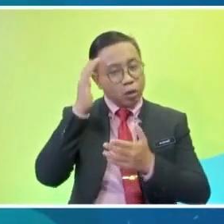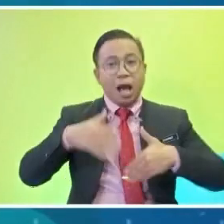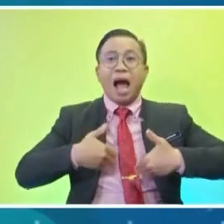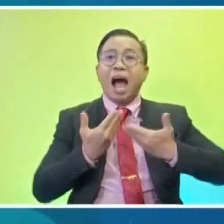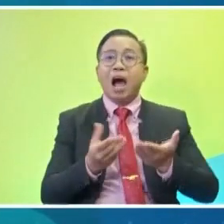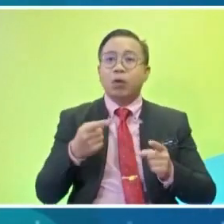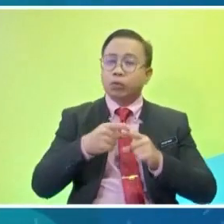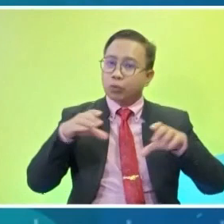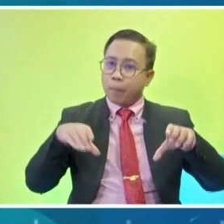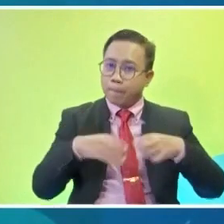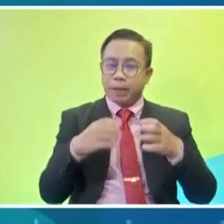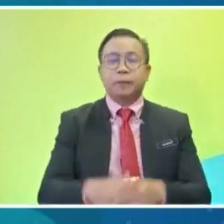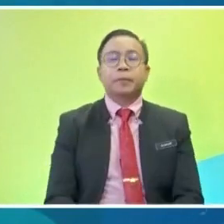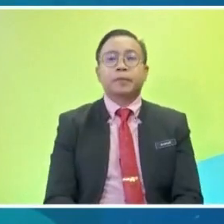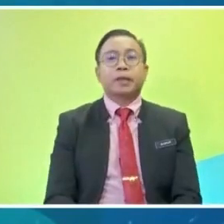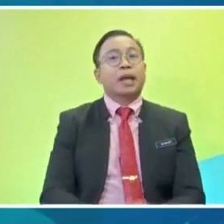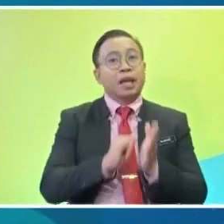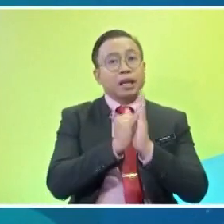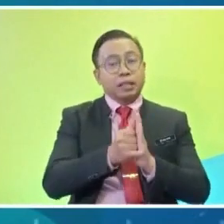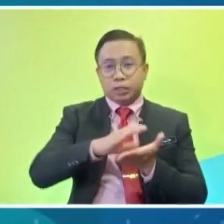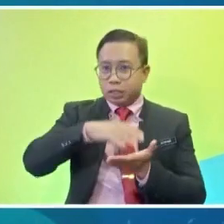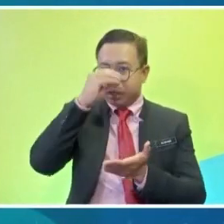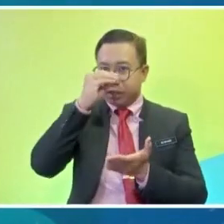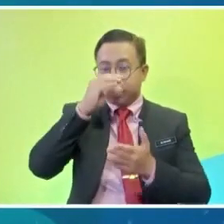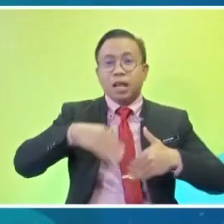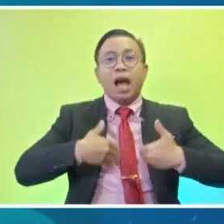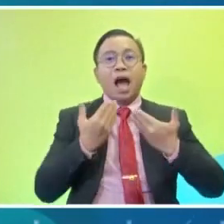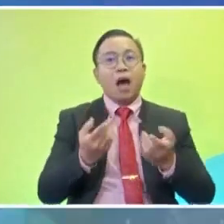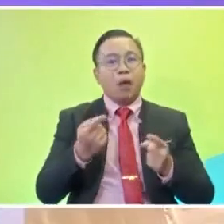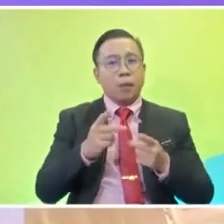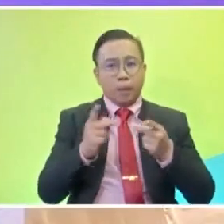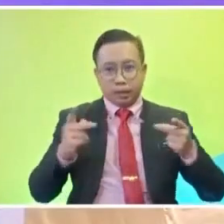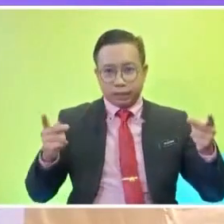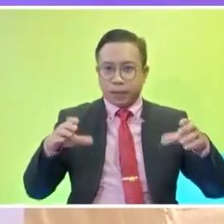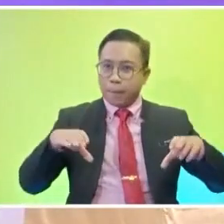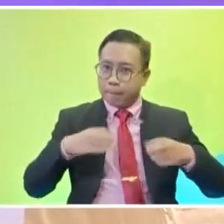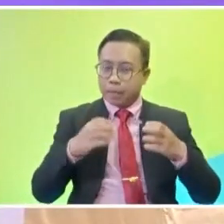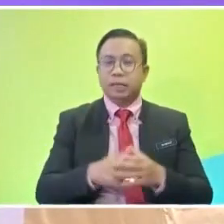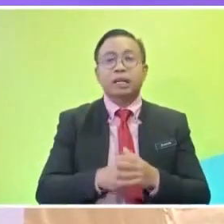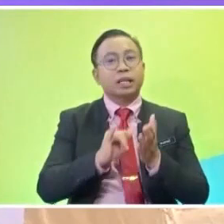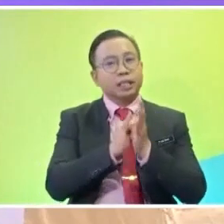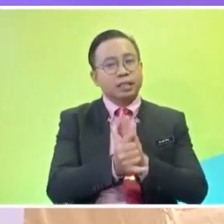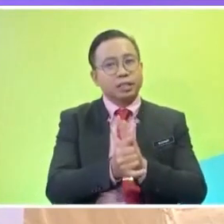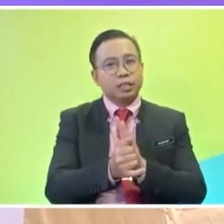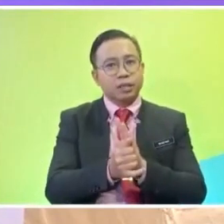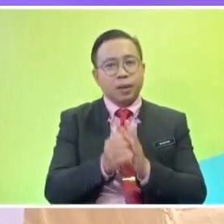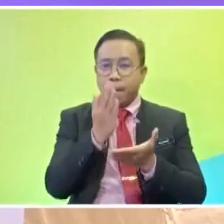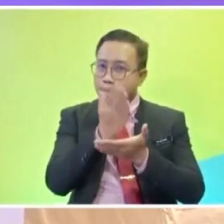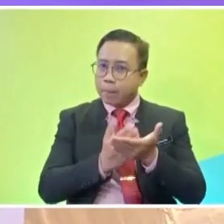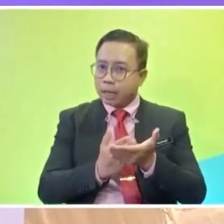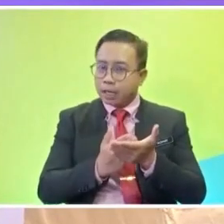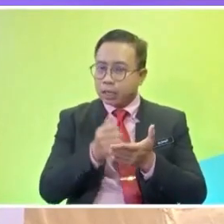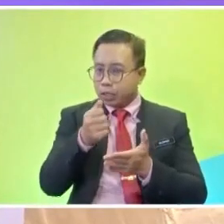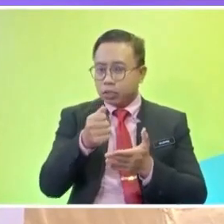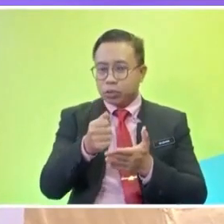so that is why, okay, for this lesson, I'm going to teach you how is pasta made. And for this part, what you have to do, actually,